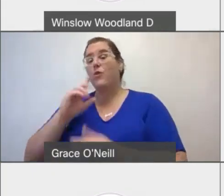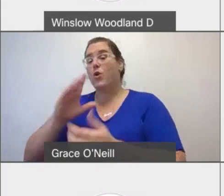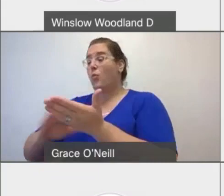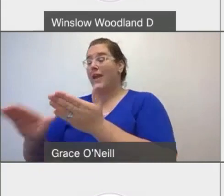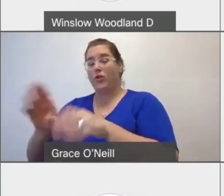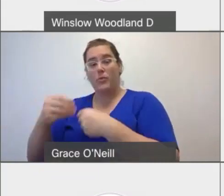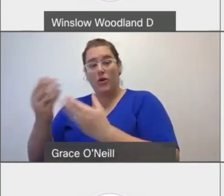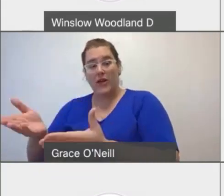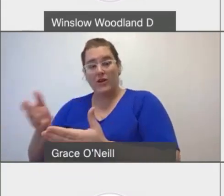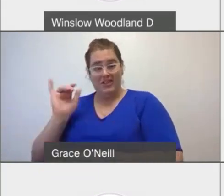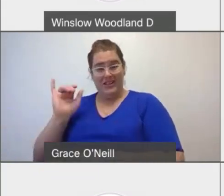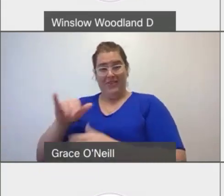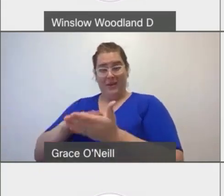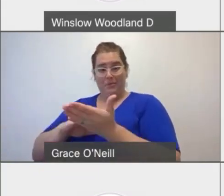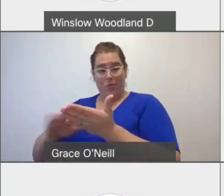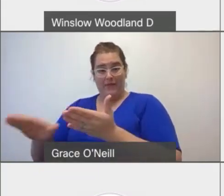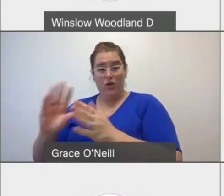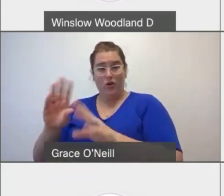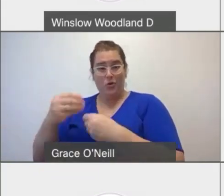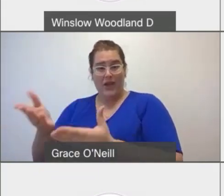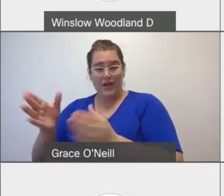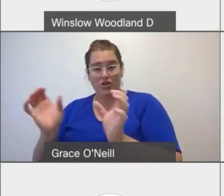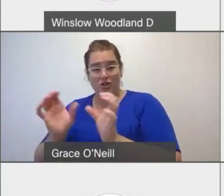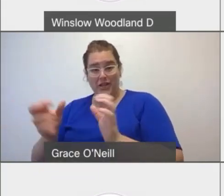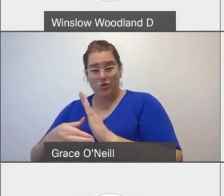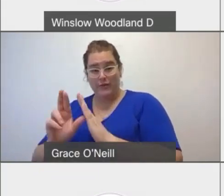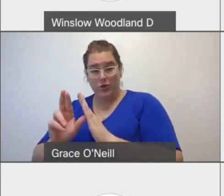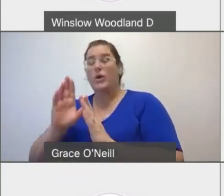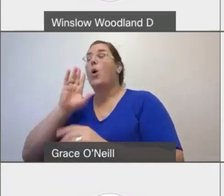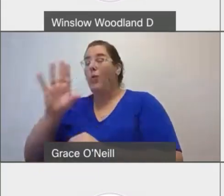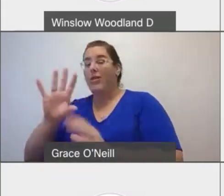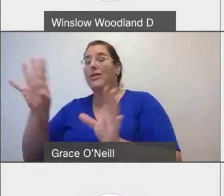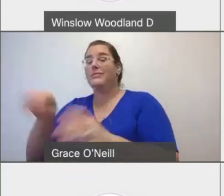certification review will include a review of compliance with